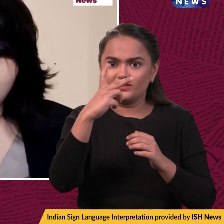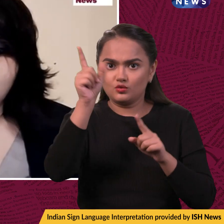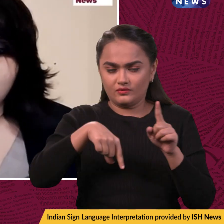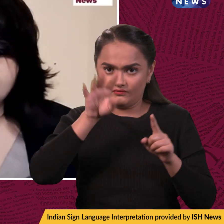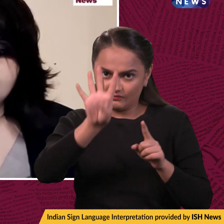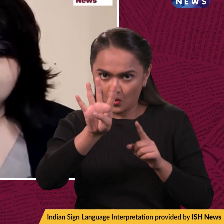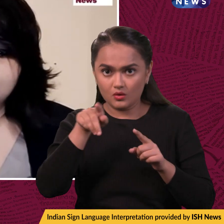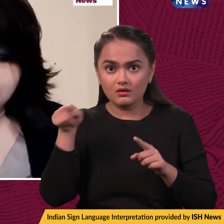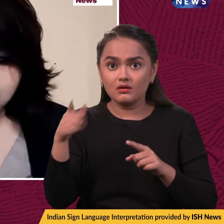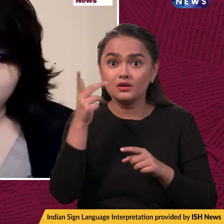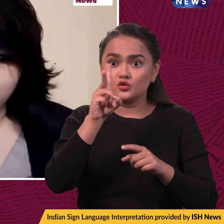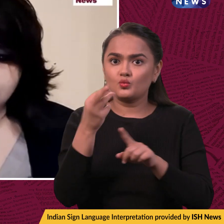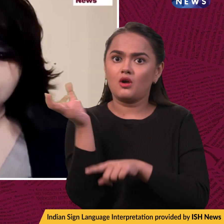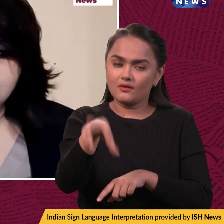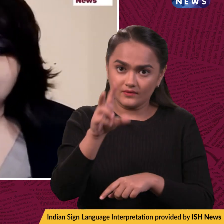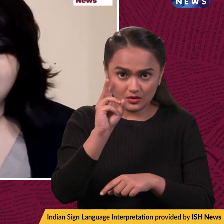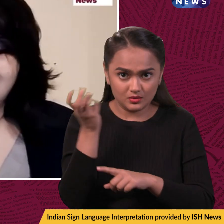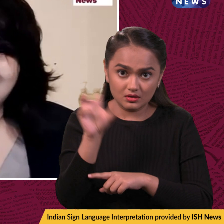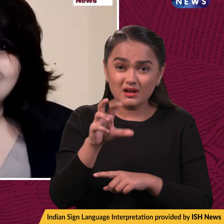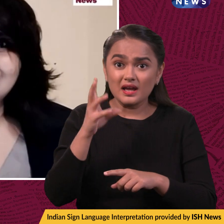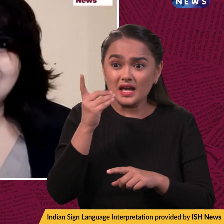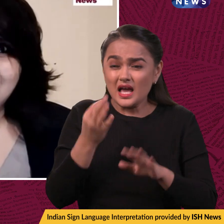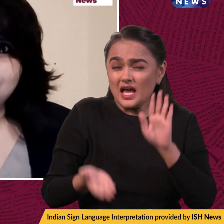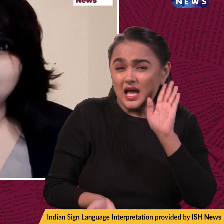4 or in their 20 overs,